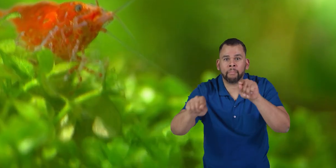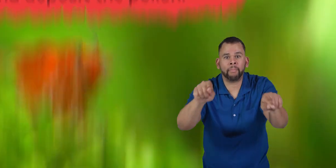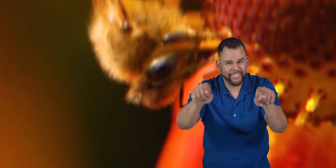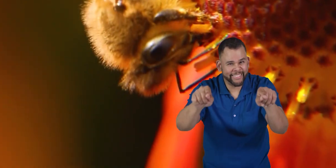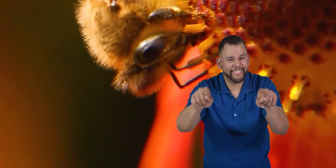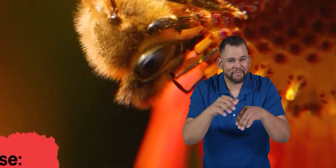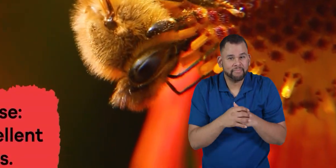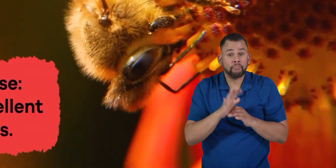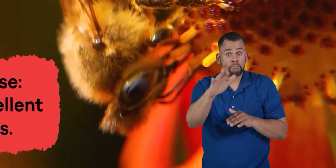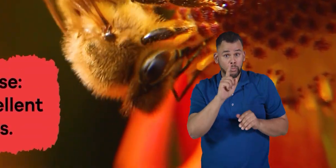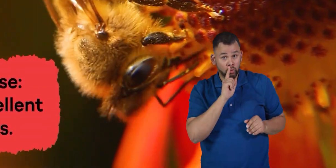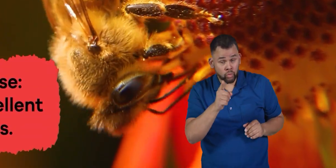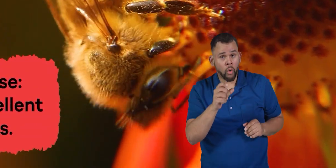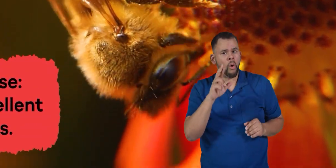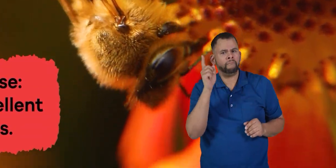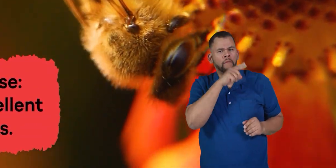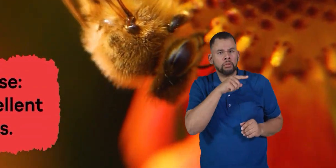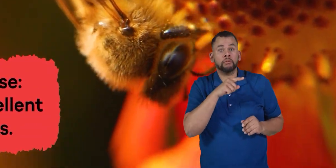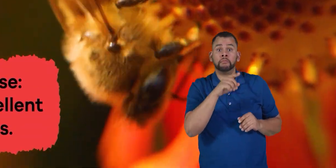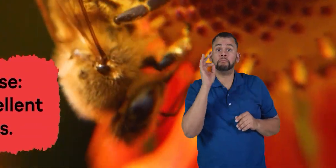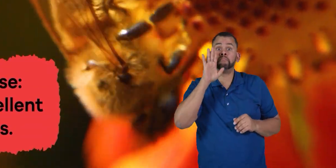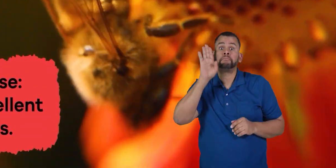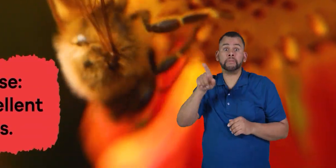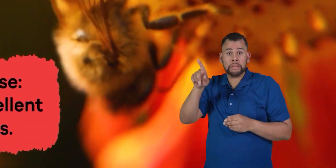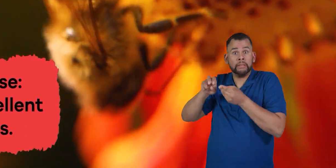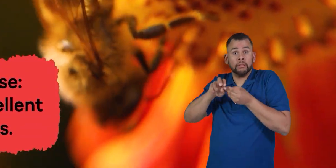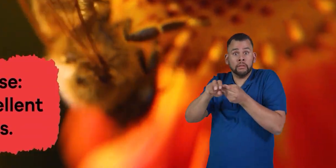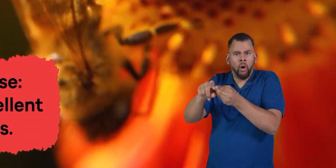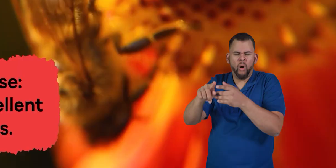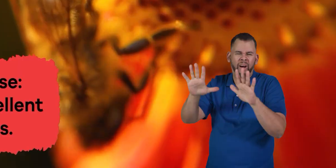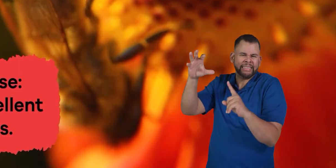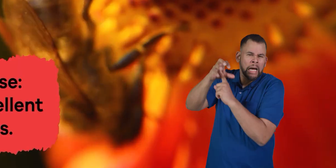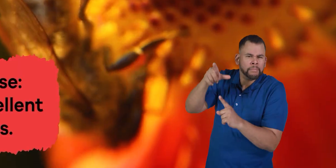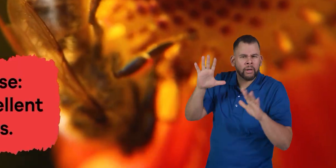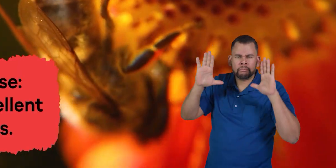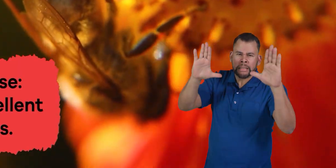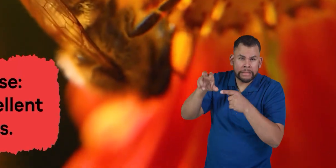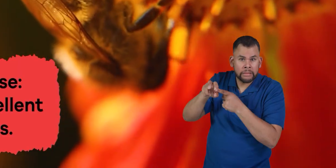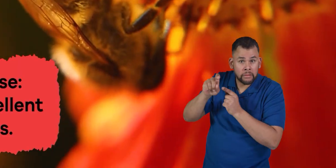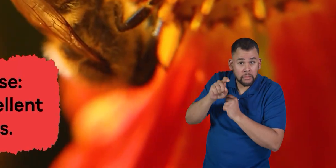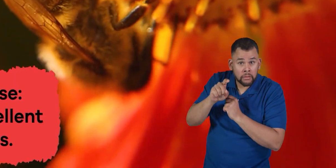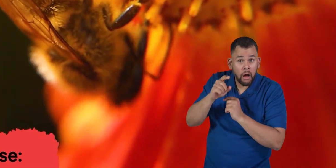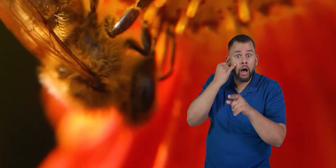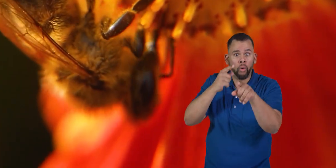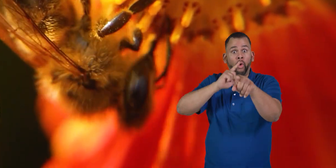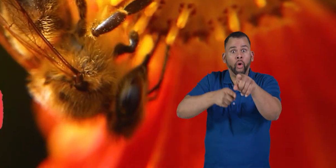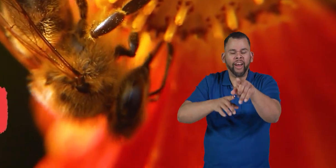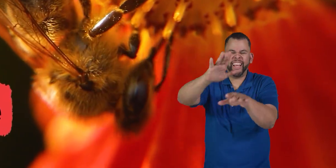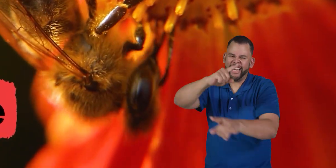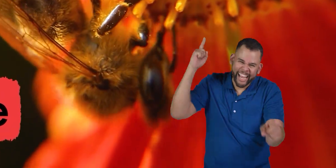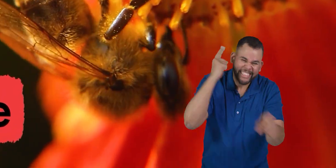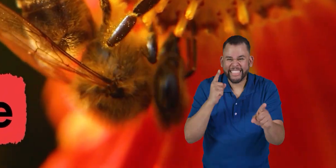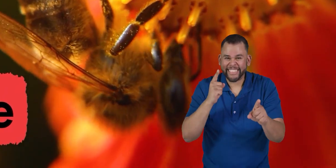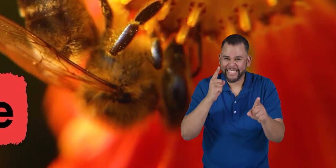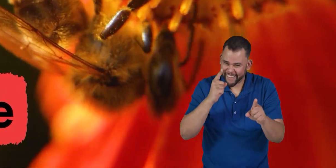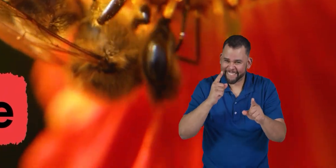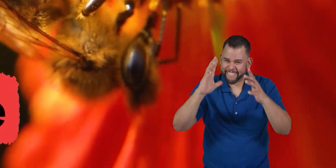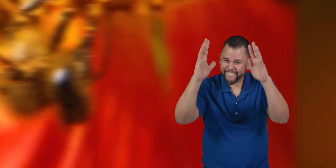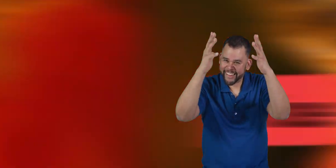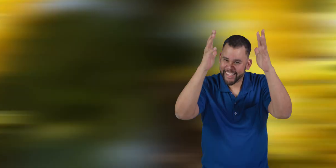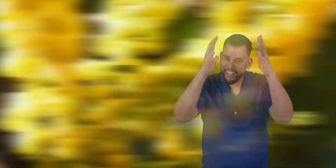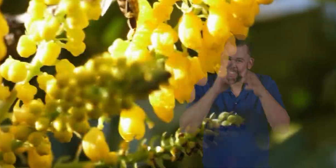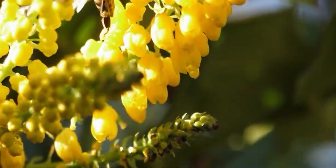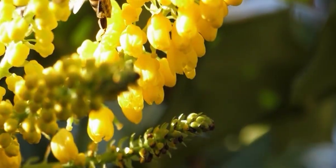true or false bees are excellent pollinators if you said true that's correct